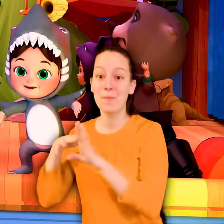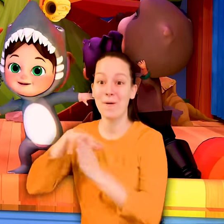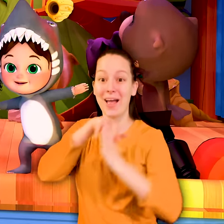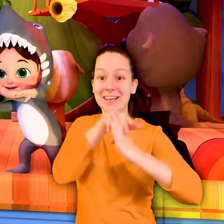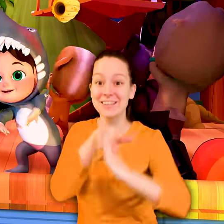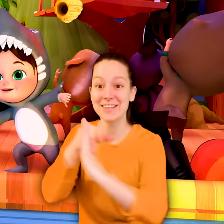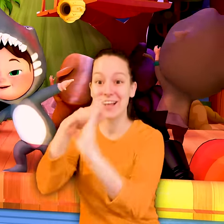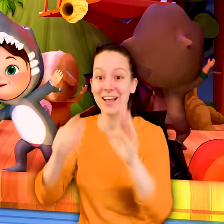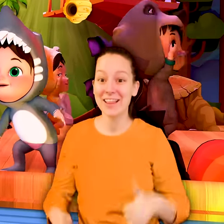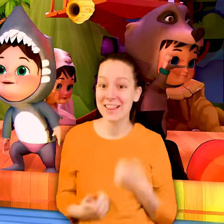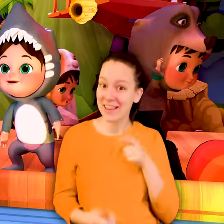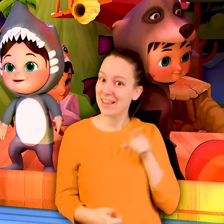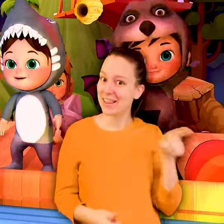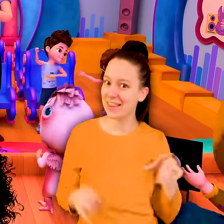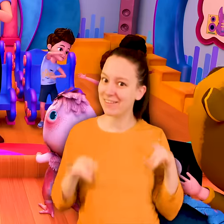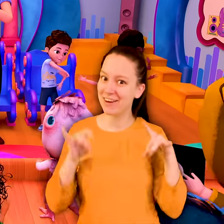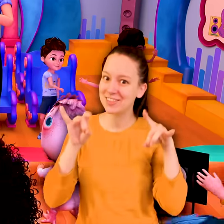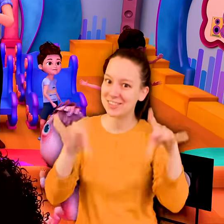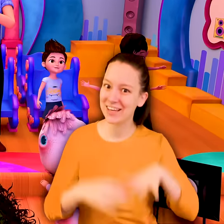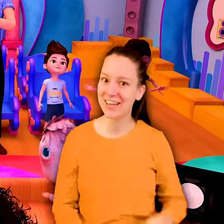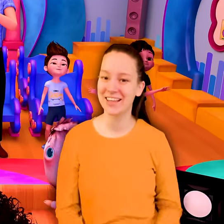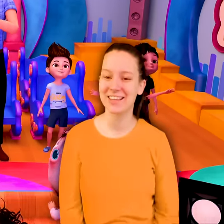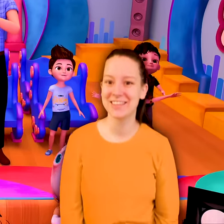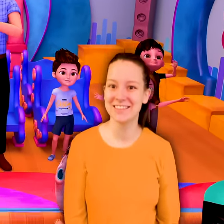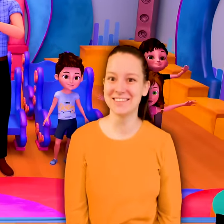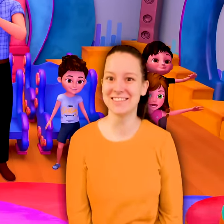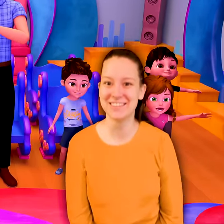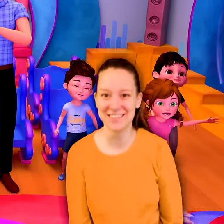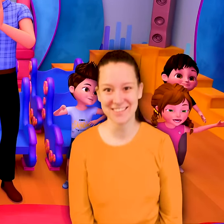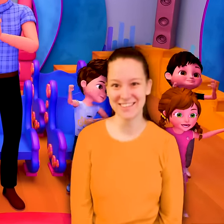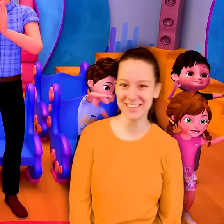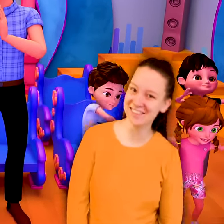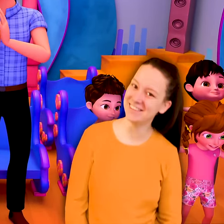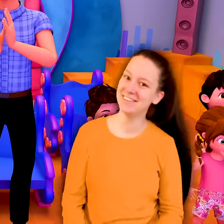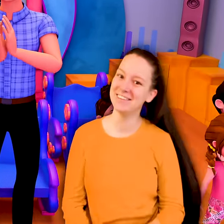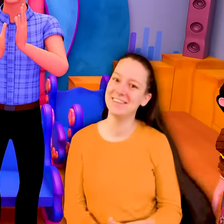ibis and white sharks live in australia